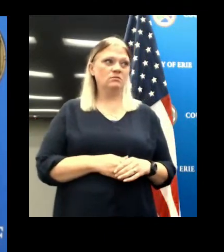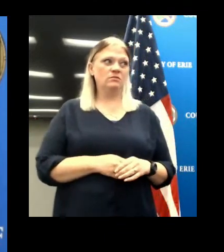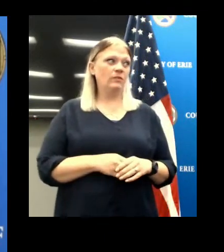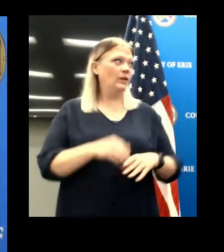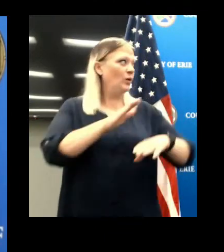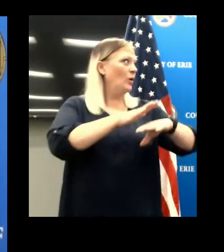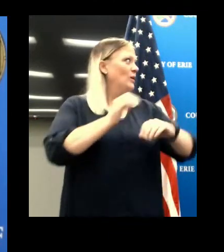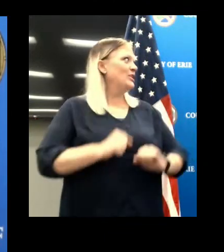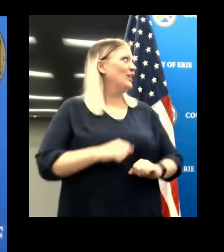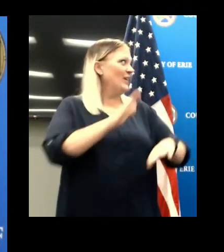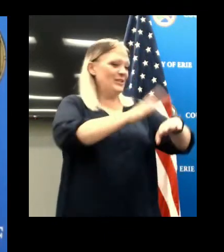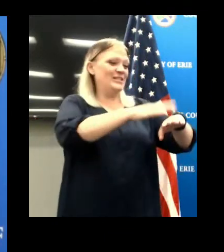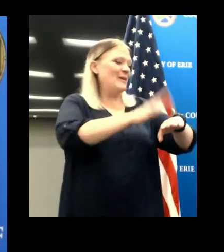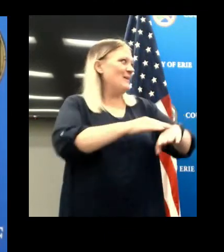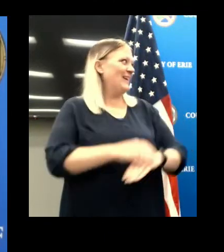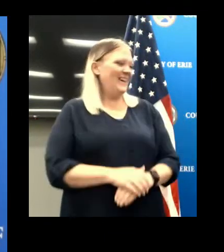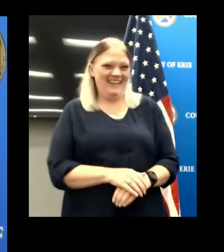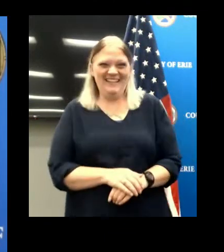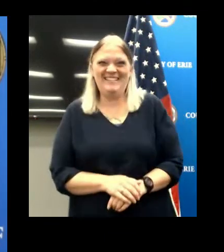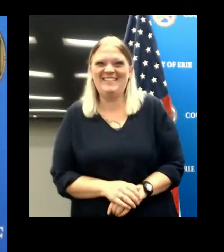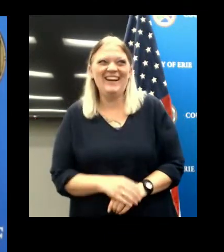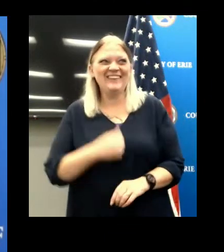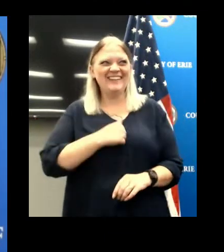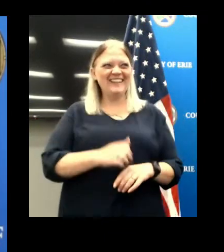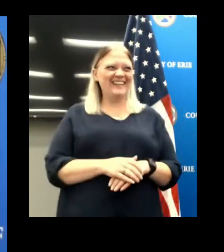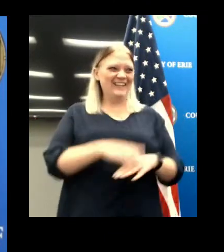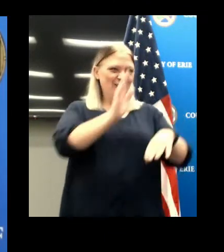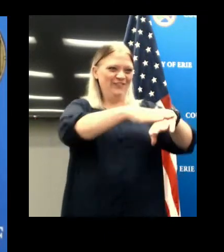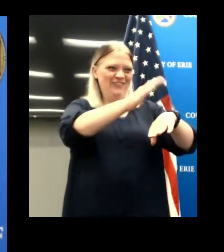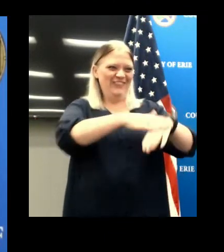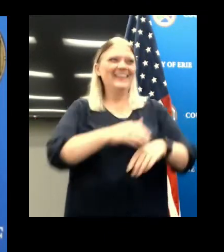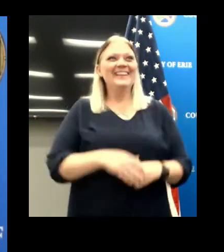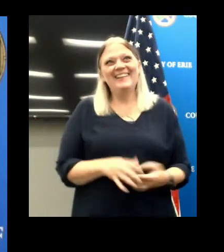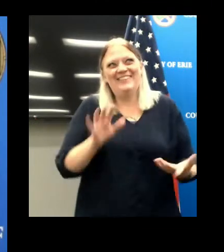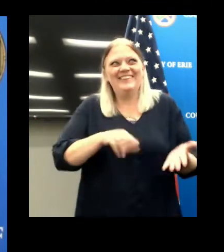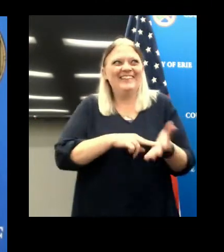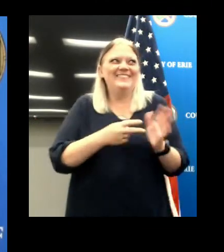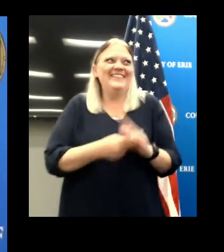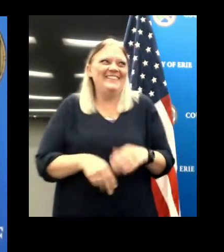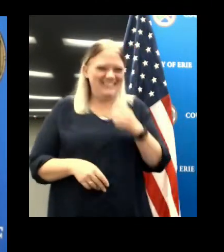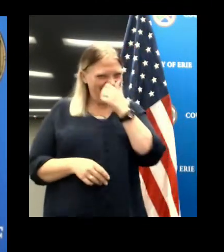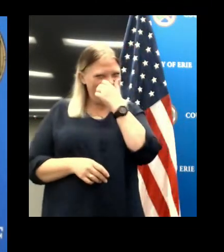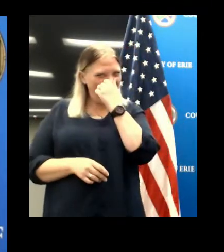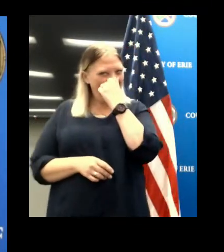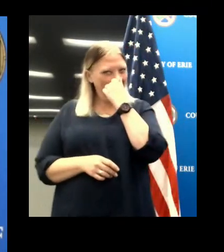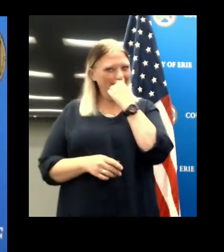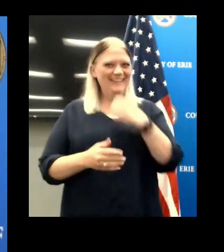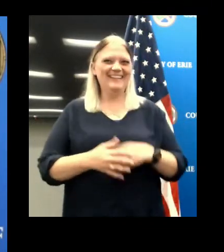do the warn like a little? I like that. They were slapped on the wrist.